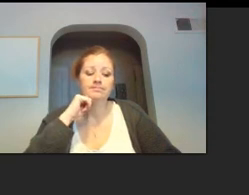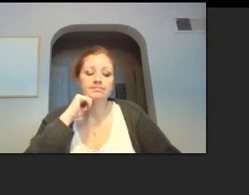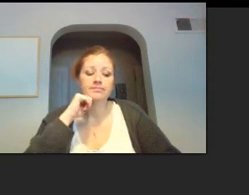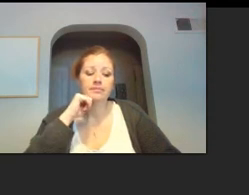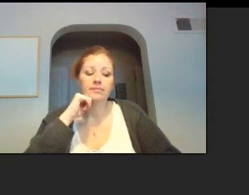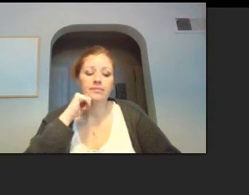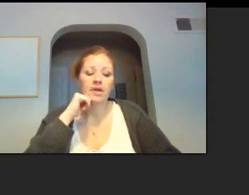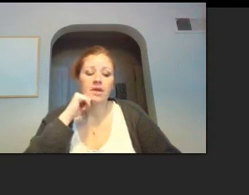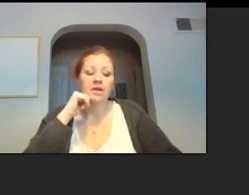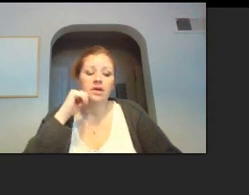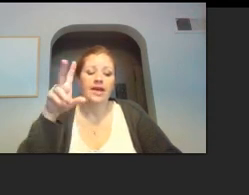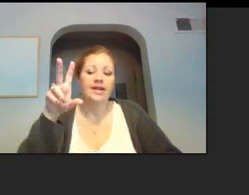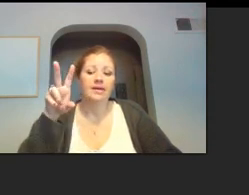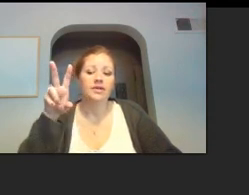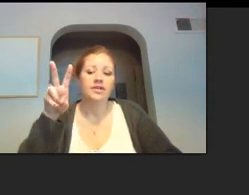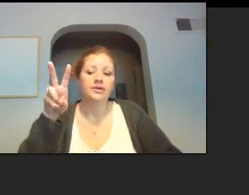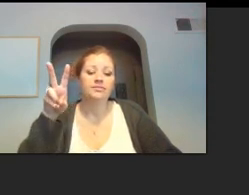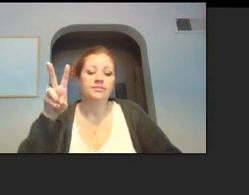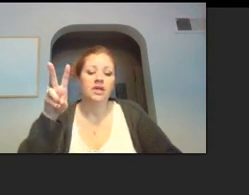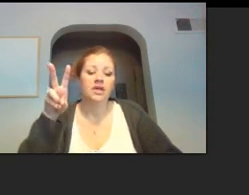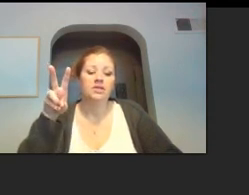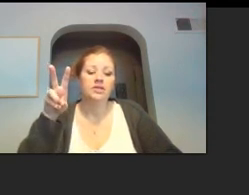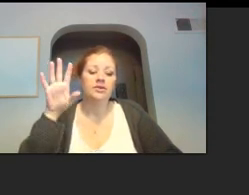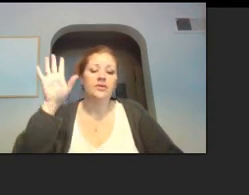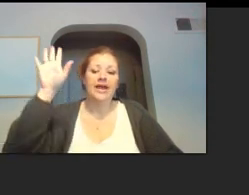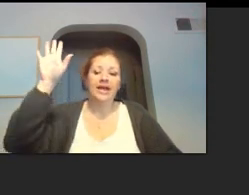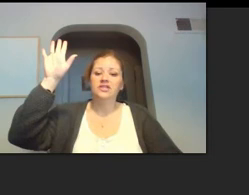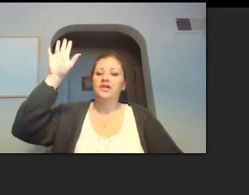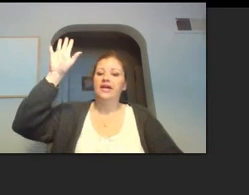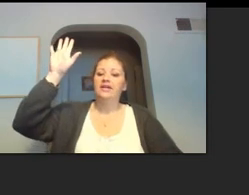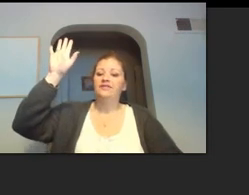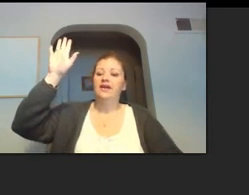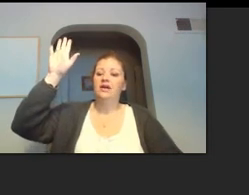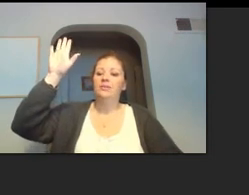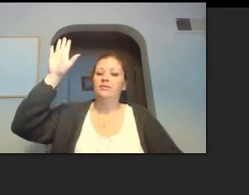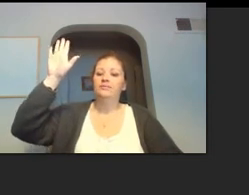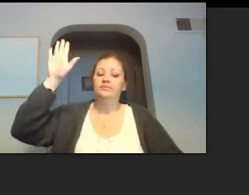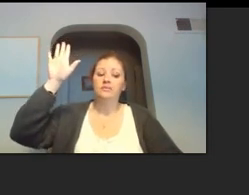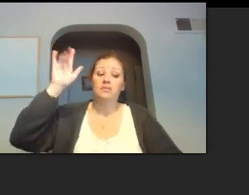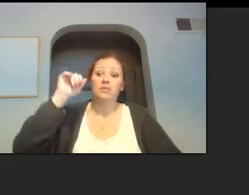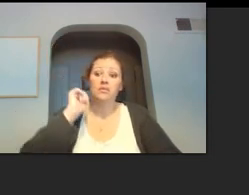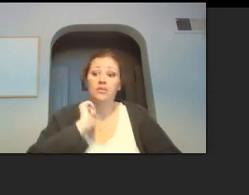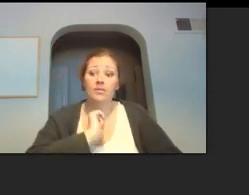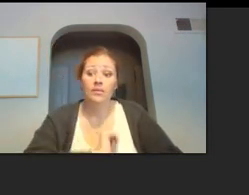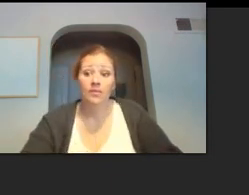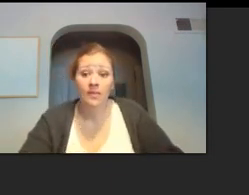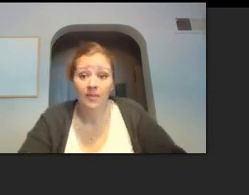no? Okay, number 2. Do you raise your hand for help?